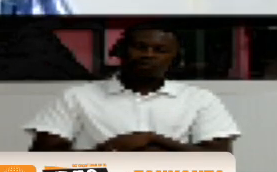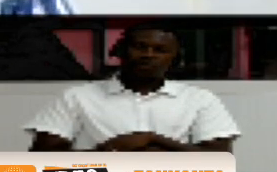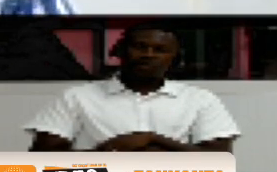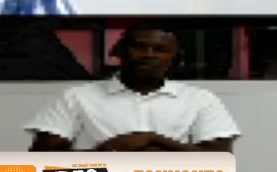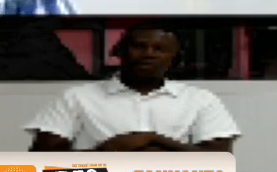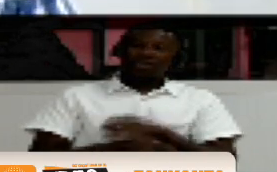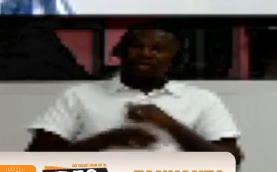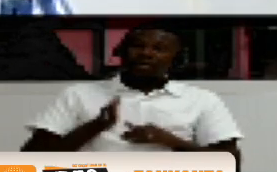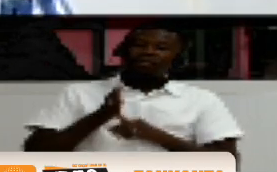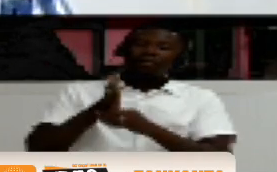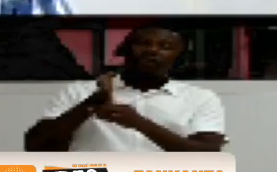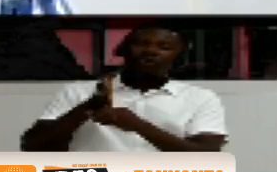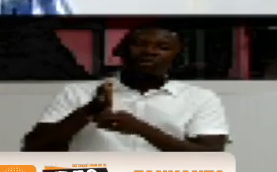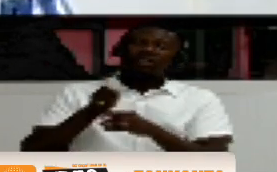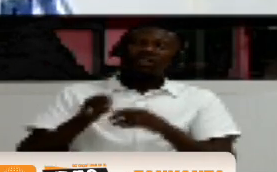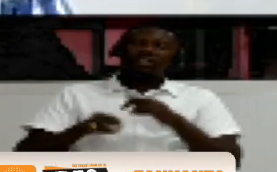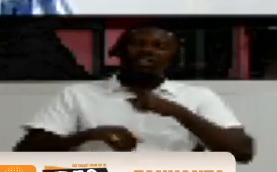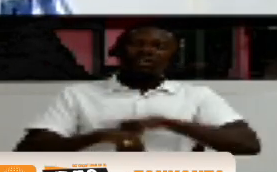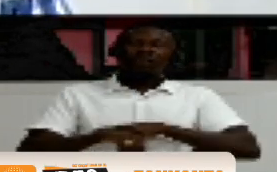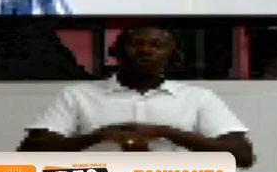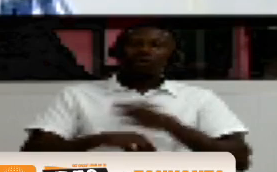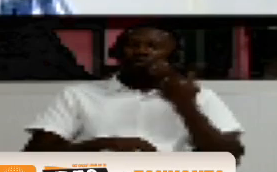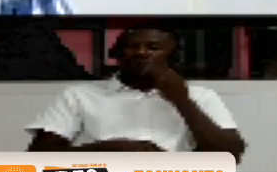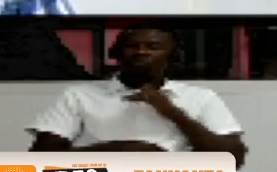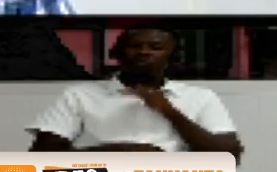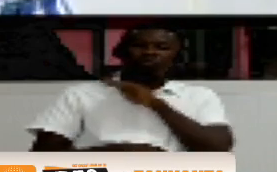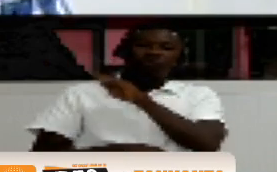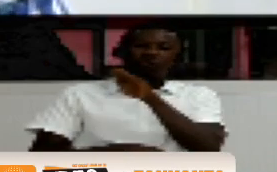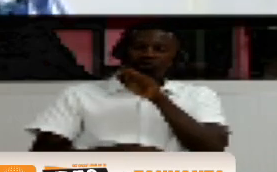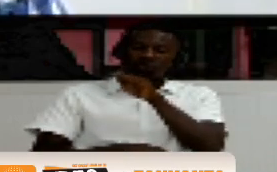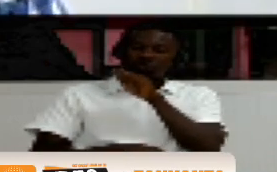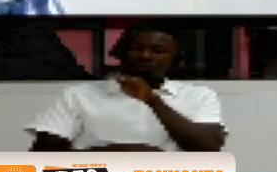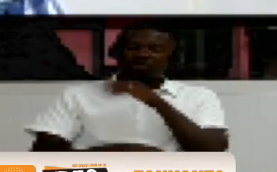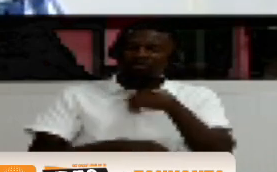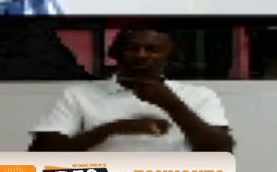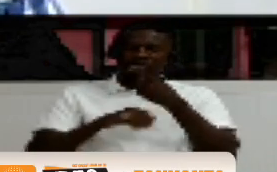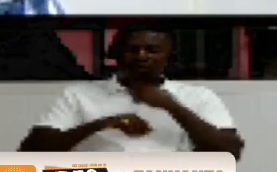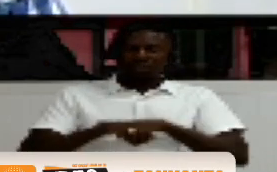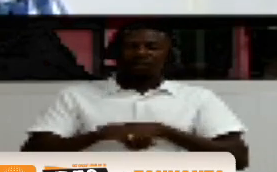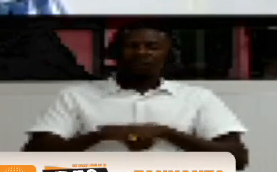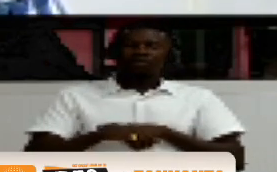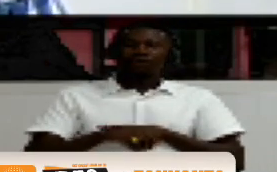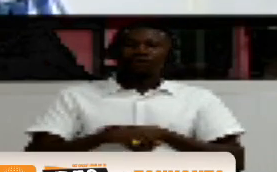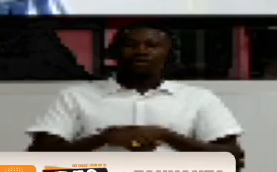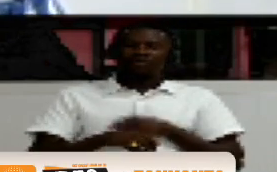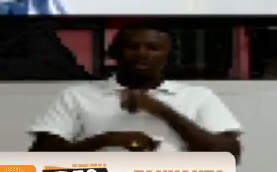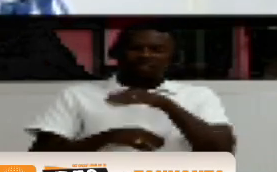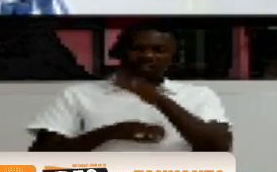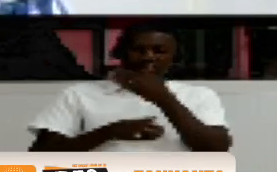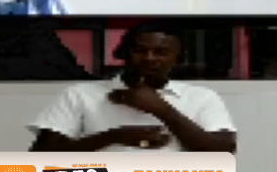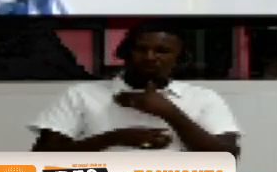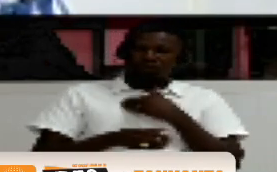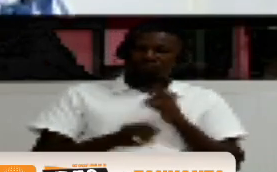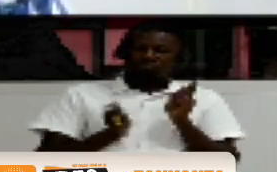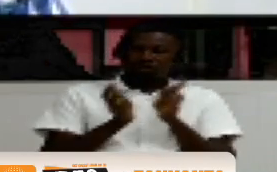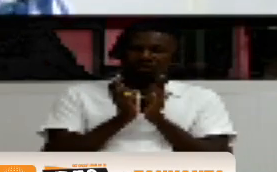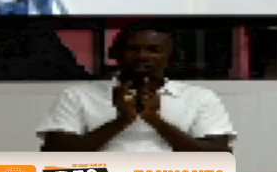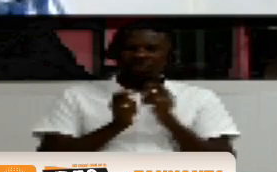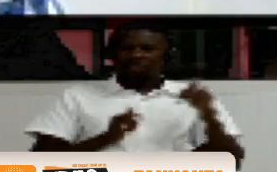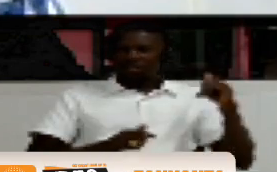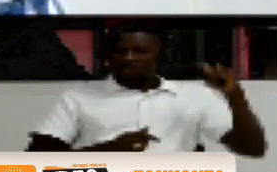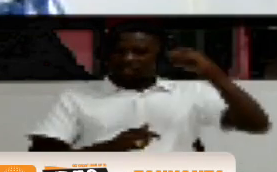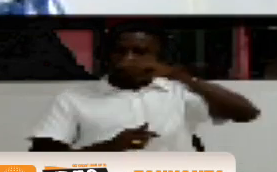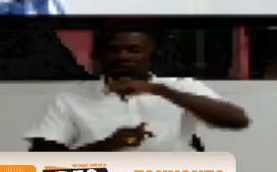The ambassador at the time, when we called, after some time, he came to the airport.